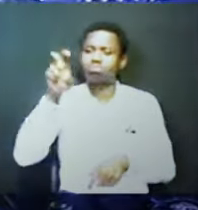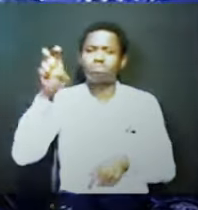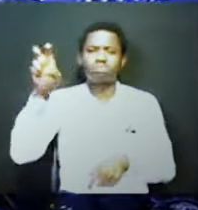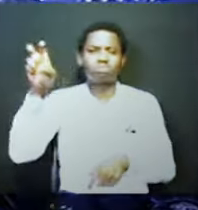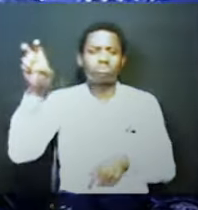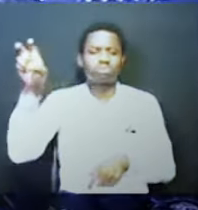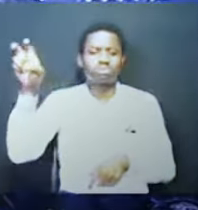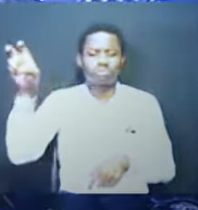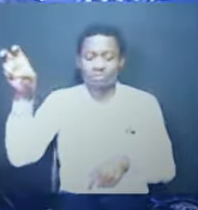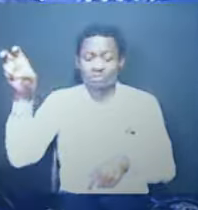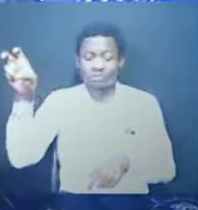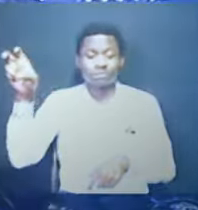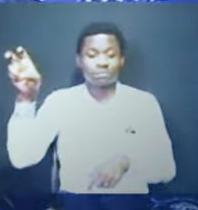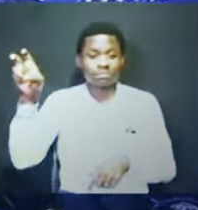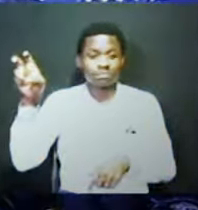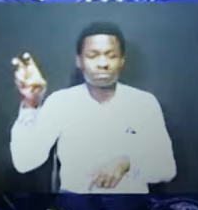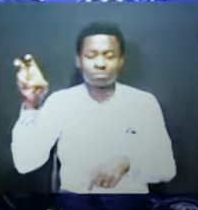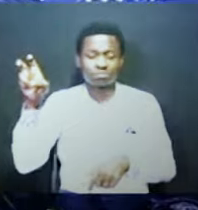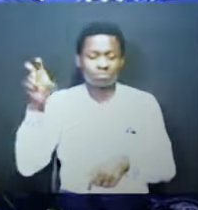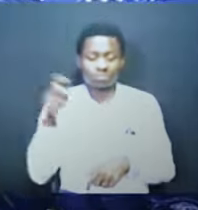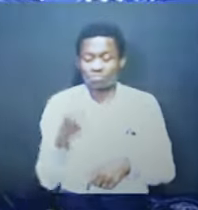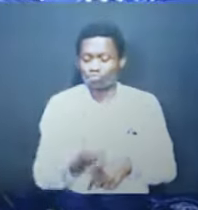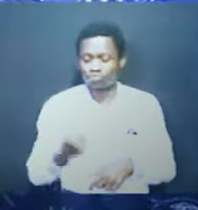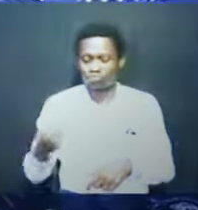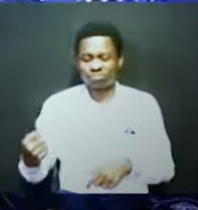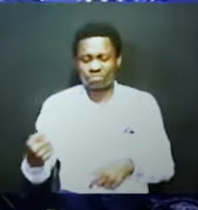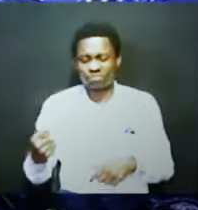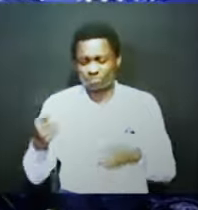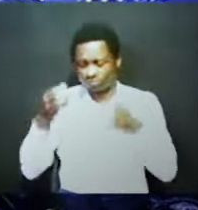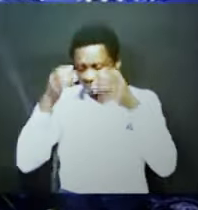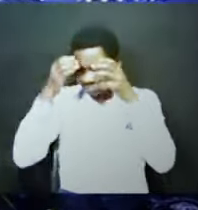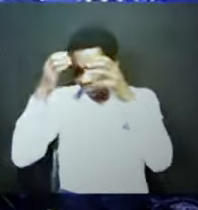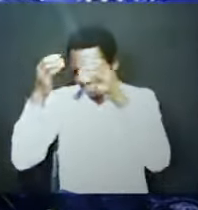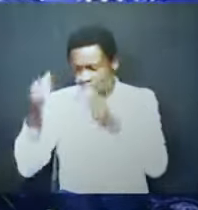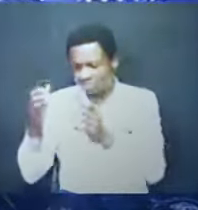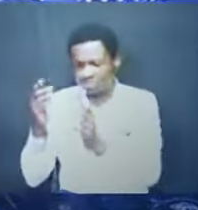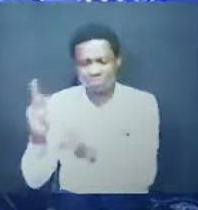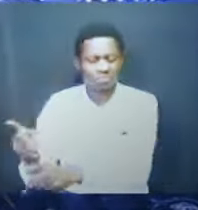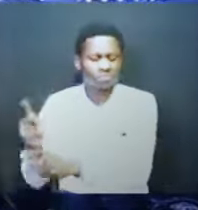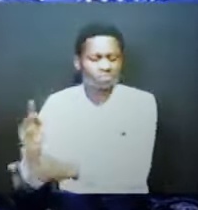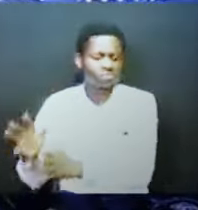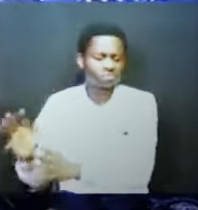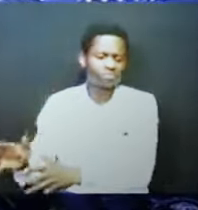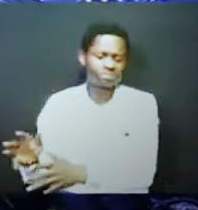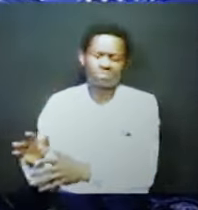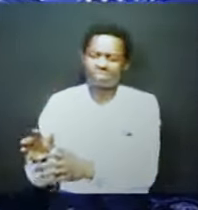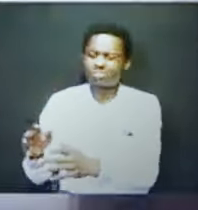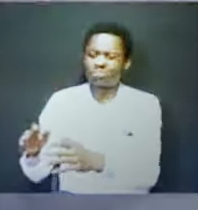I laid out somewhere.